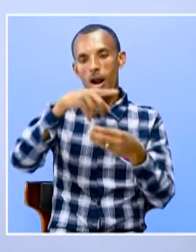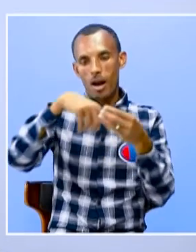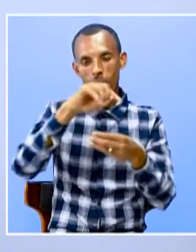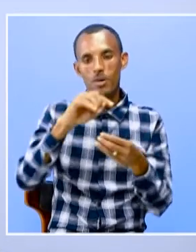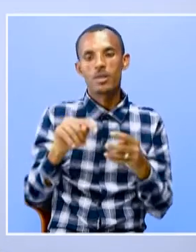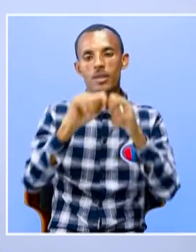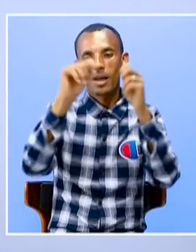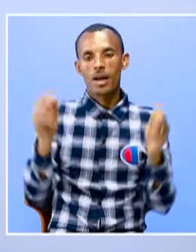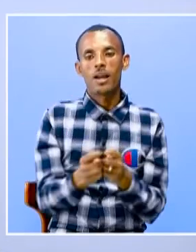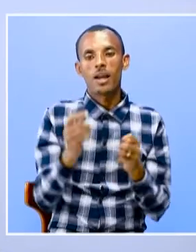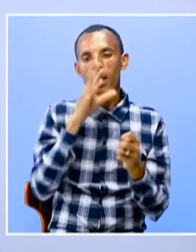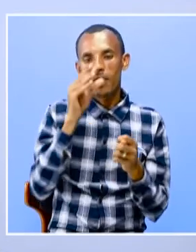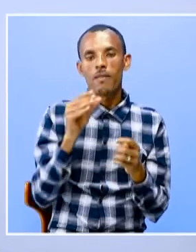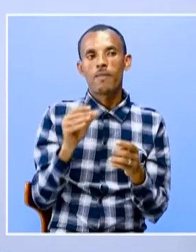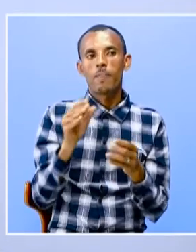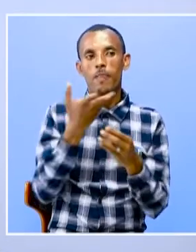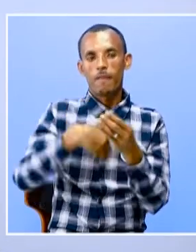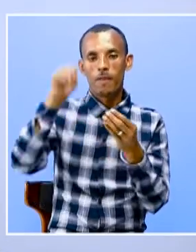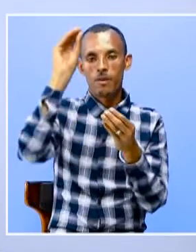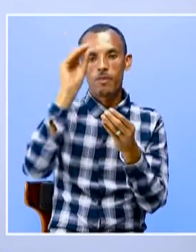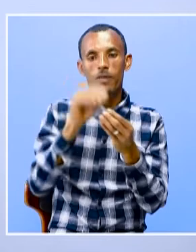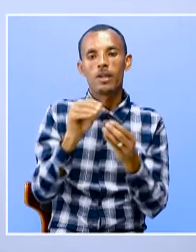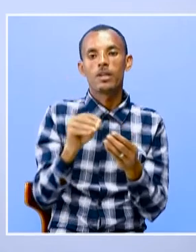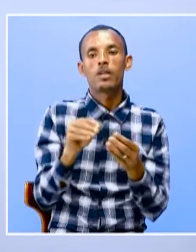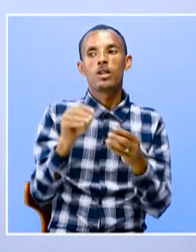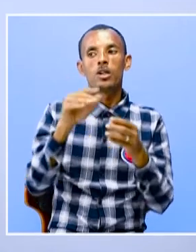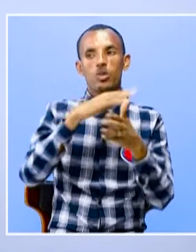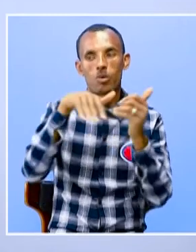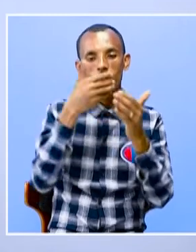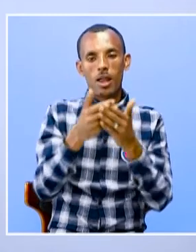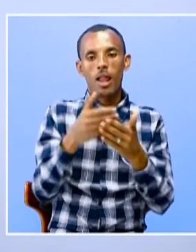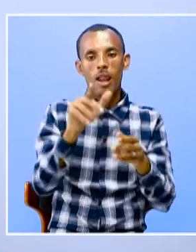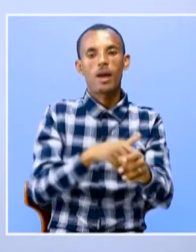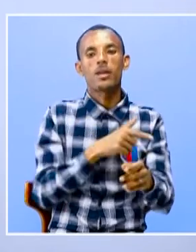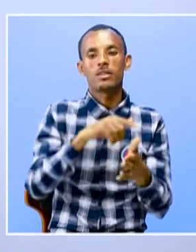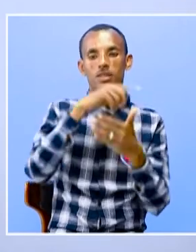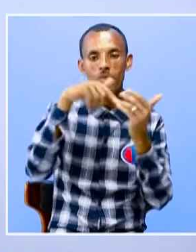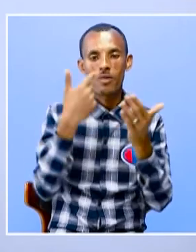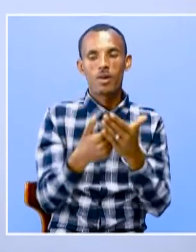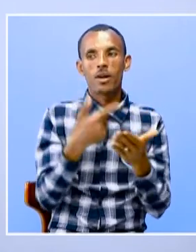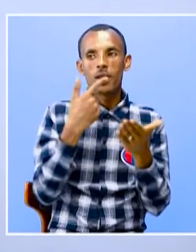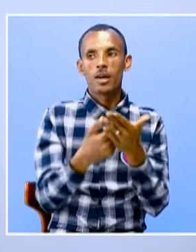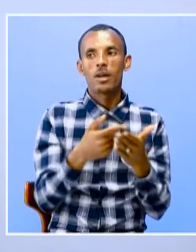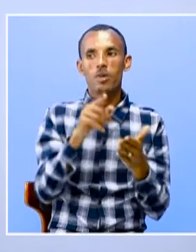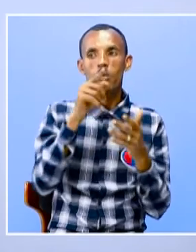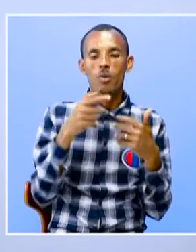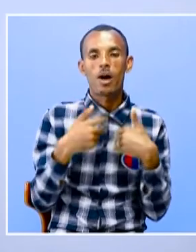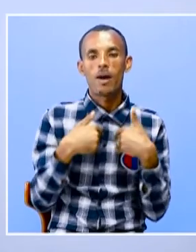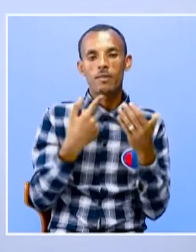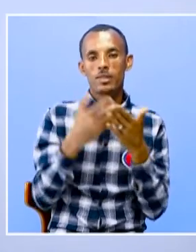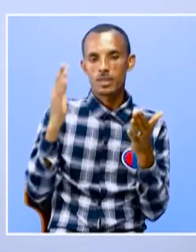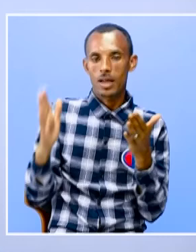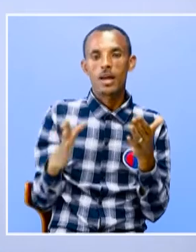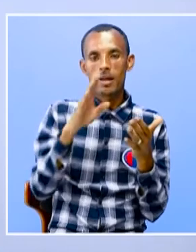triangle and you find the total length of the boundary of this triangle. Therefore, here you have this side is